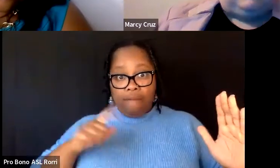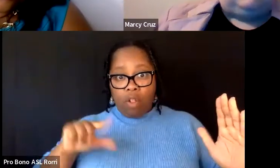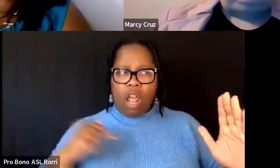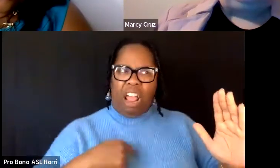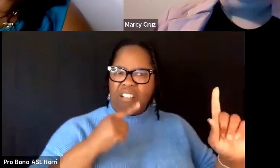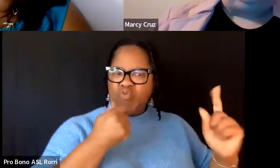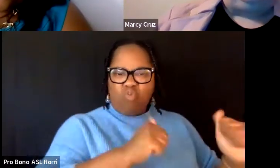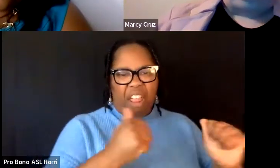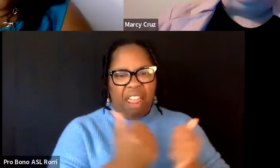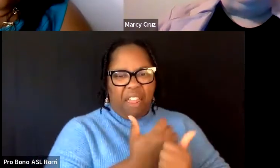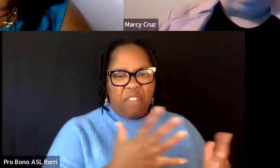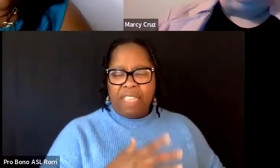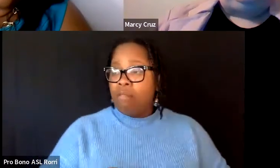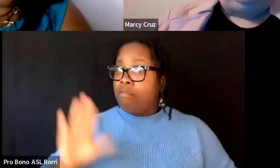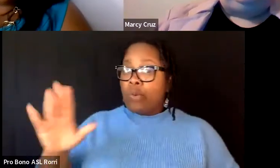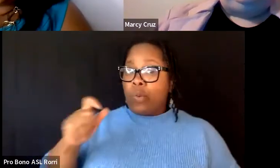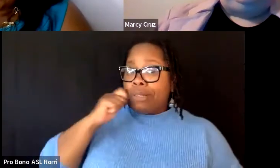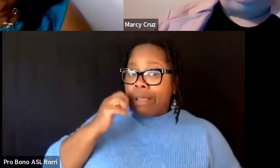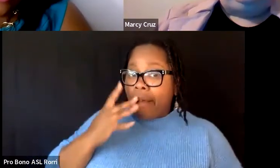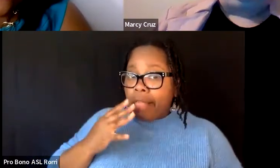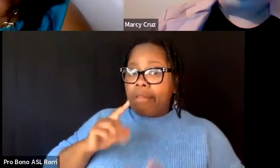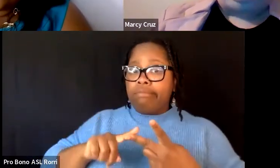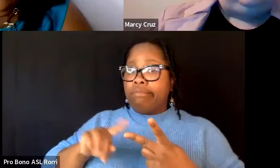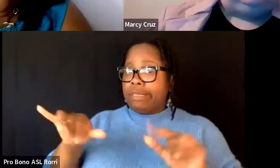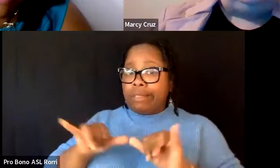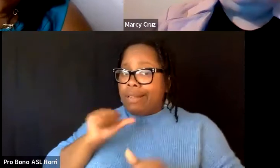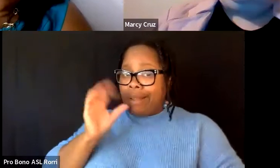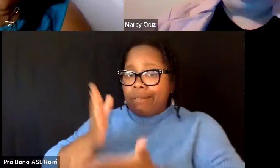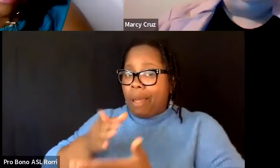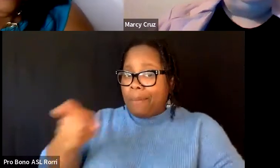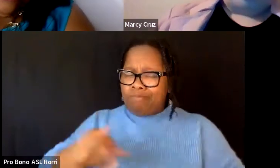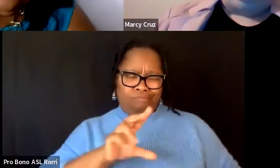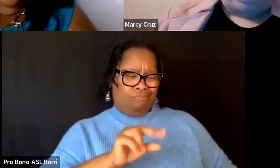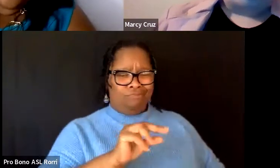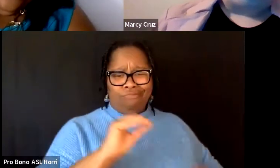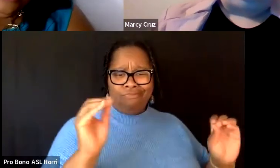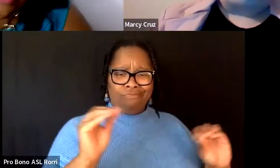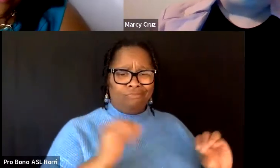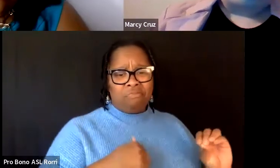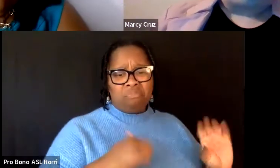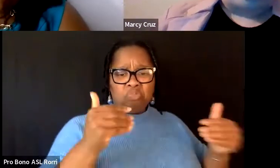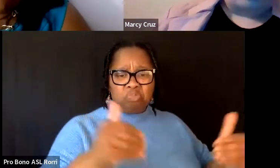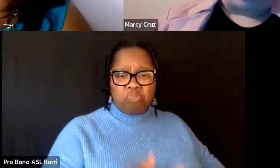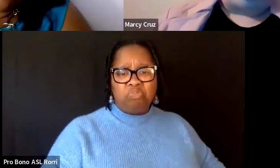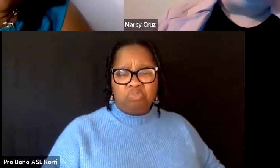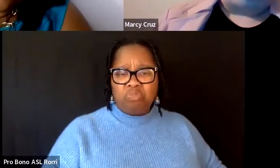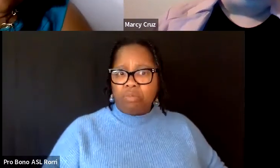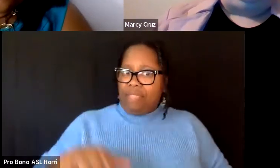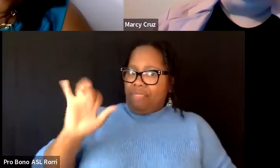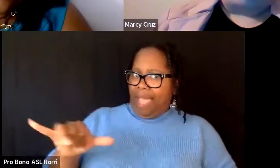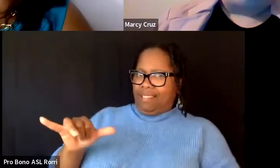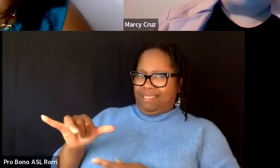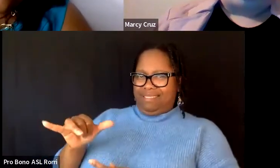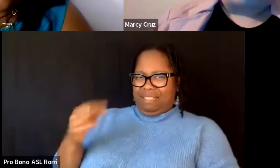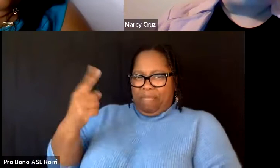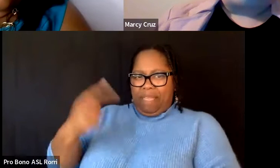let your size or your skin color stop you. Not at all. I just kept building. And this is what I love about you, is